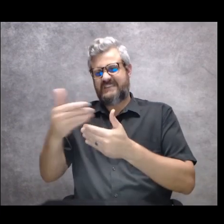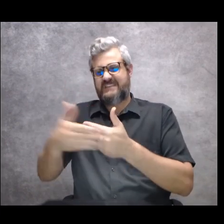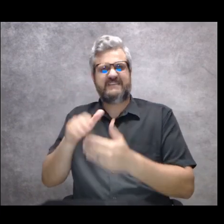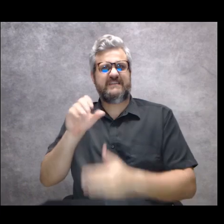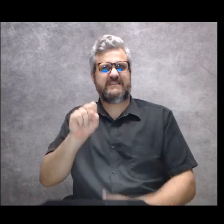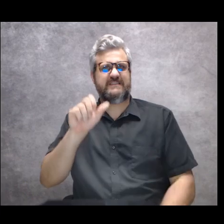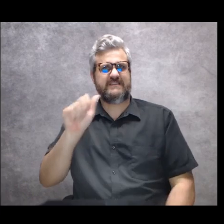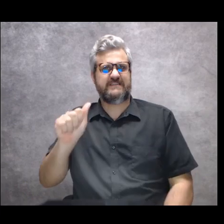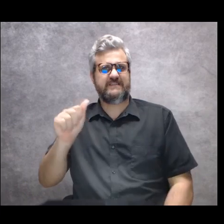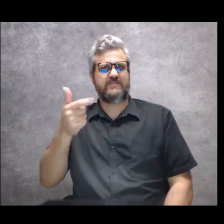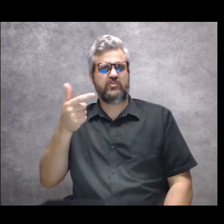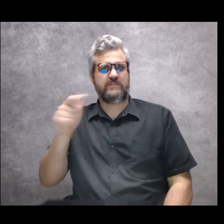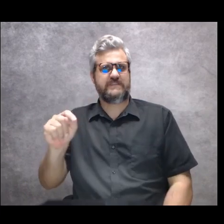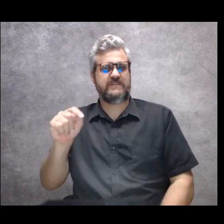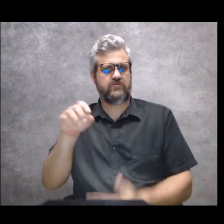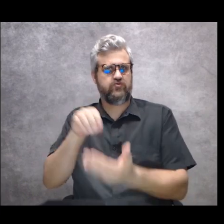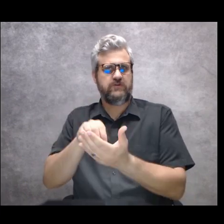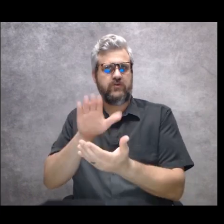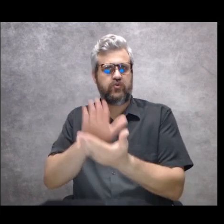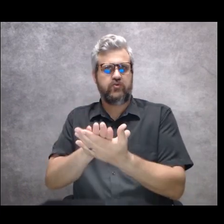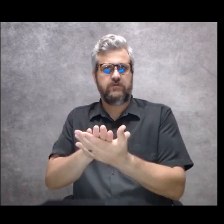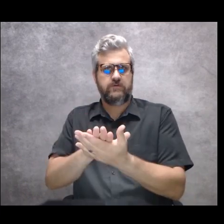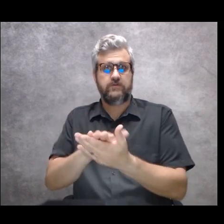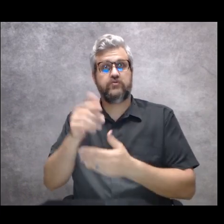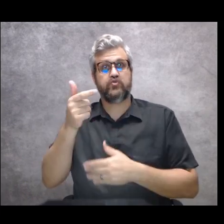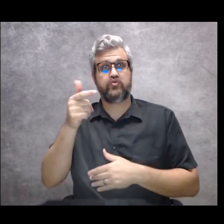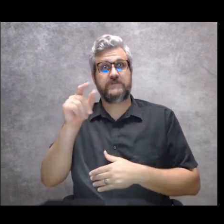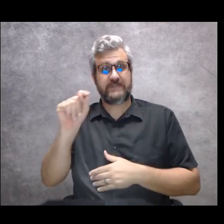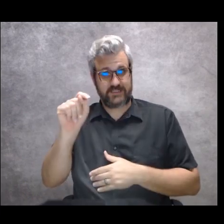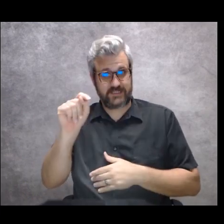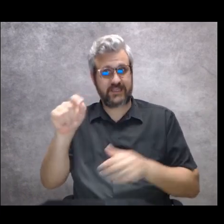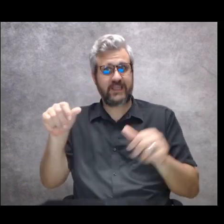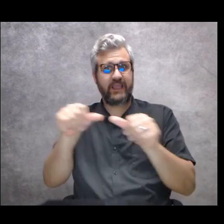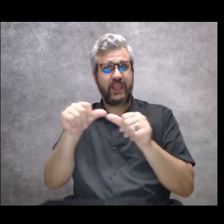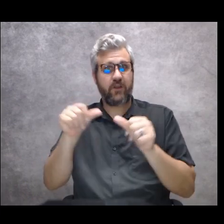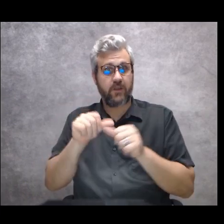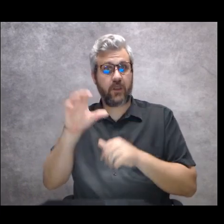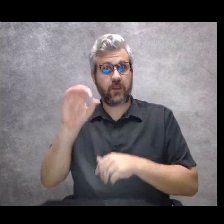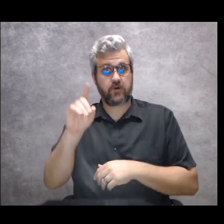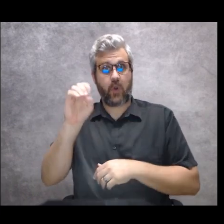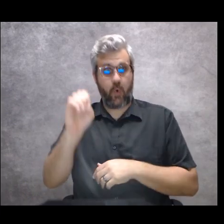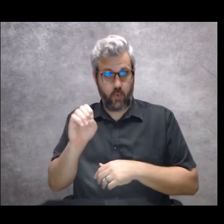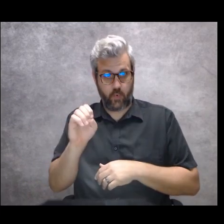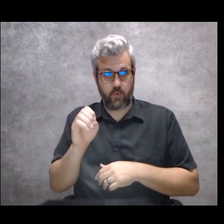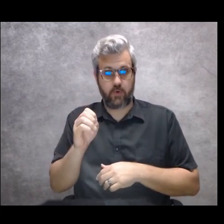record. GT area codes are listed rather than